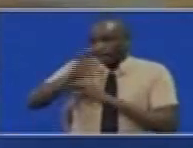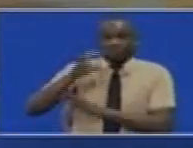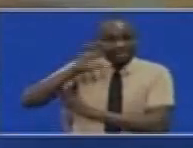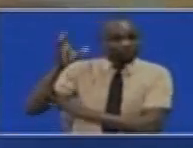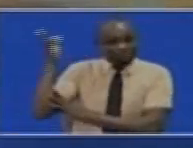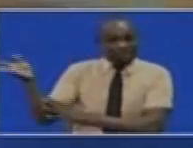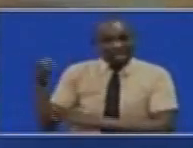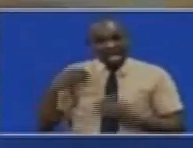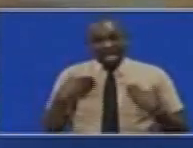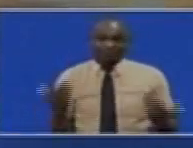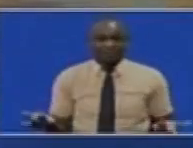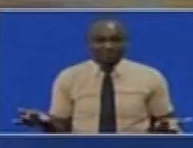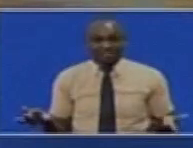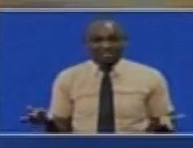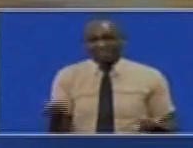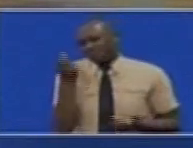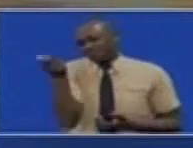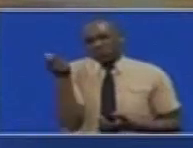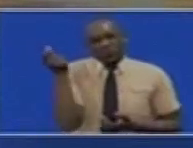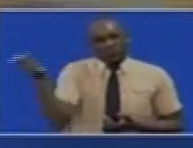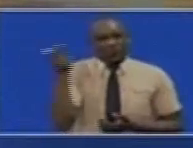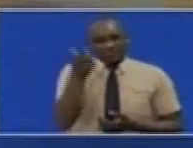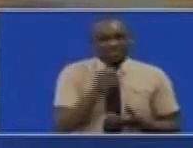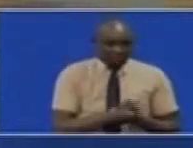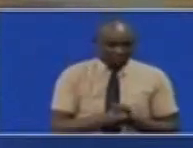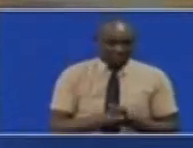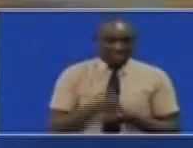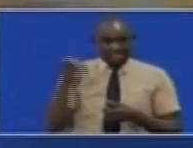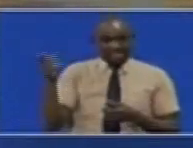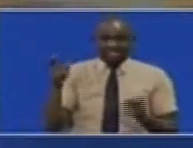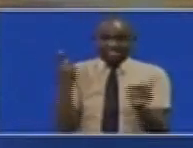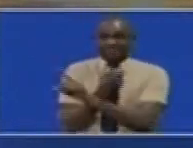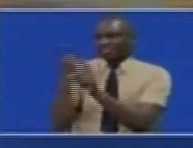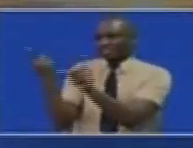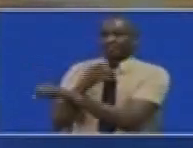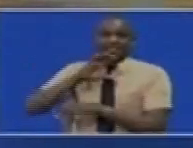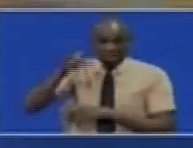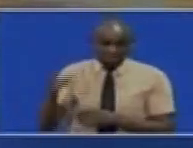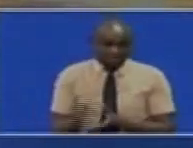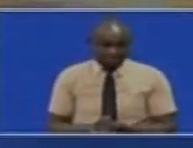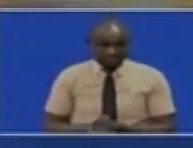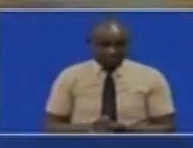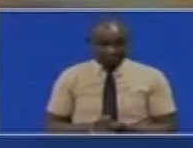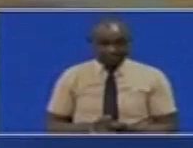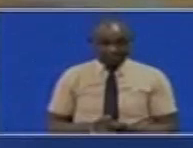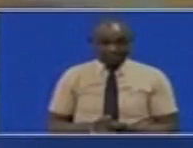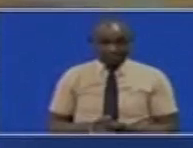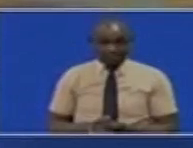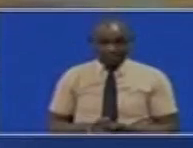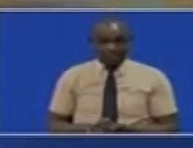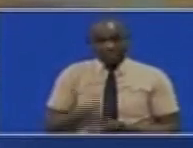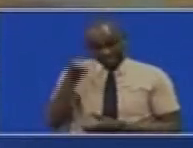counties, there are few matters in scattered in different counties. All right. And then